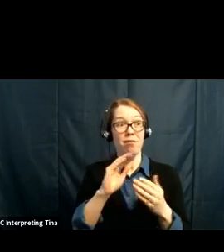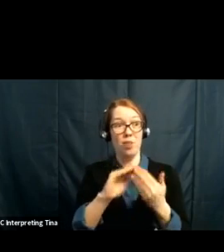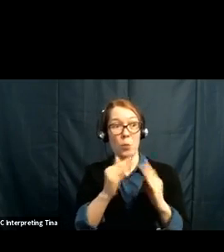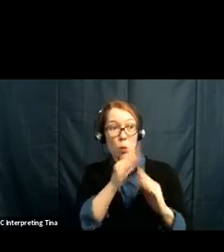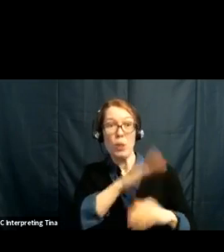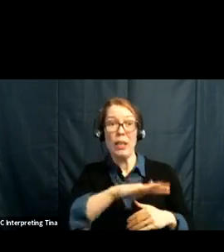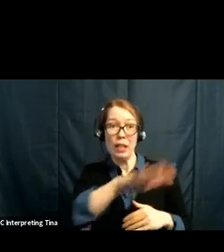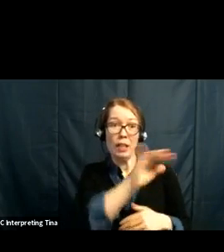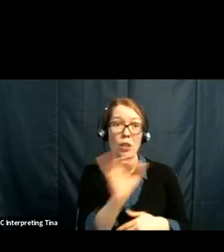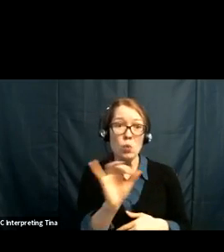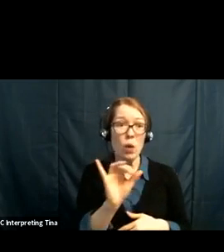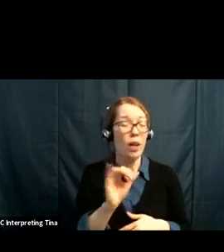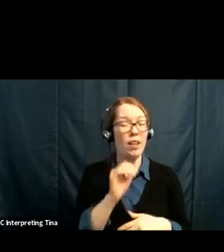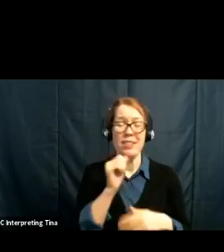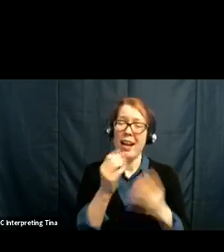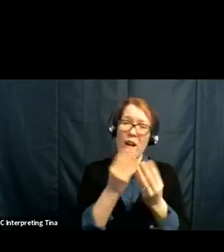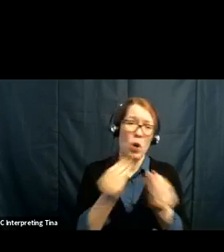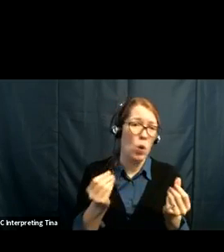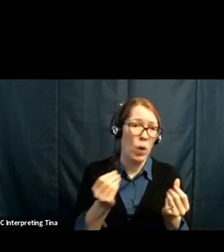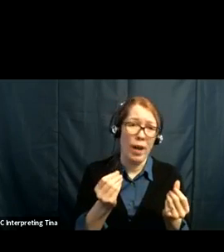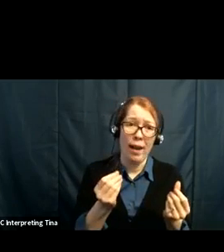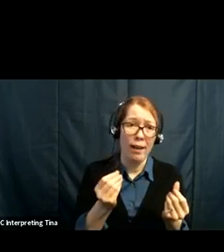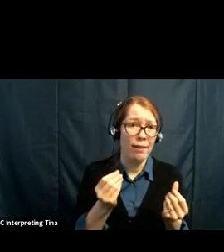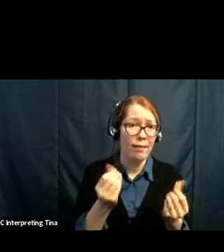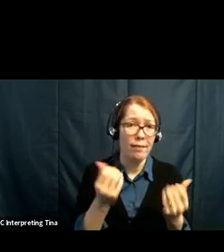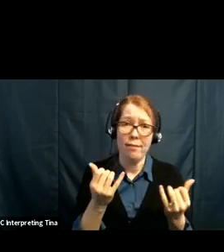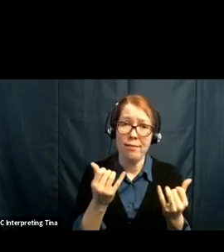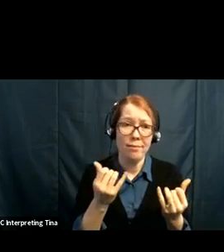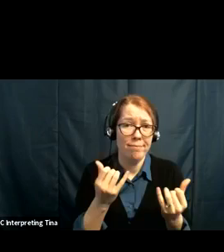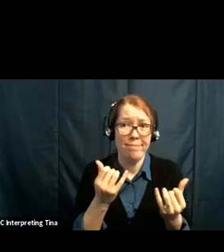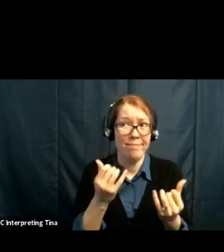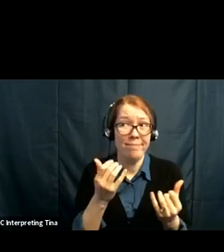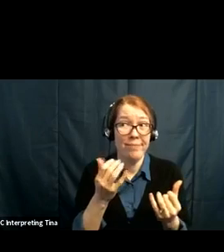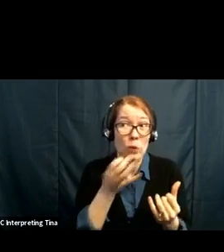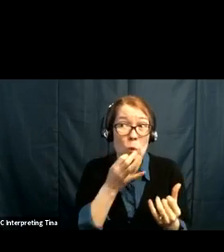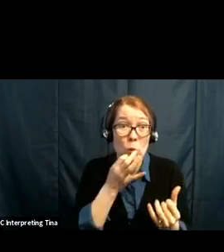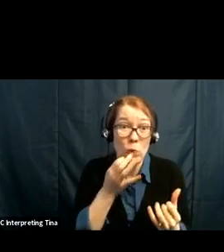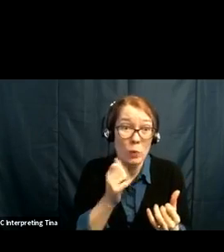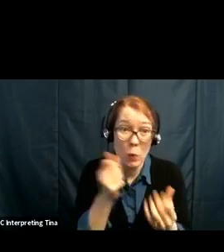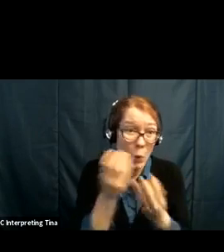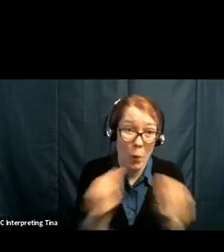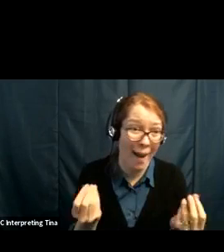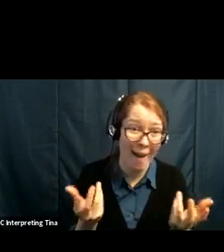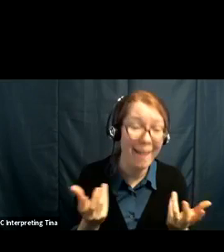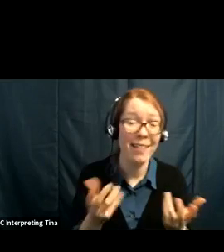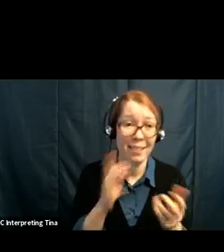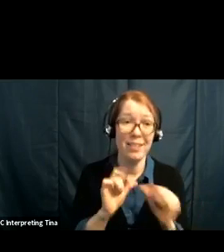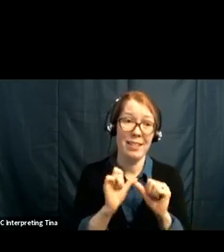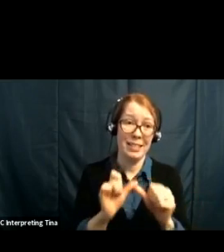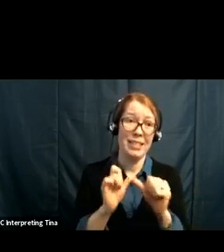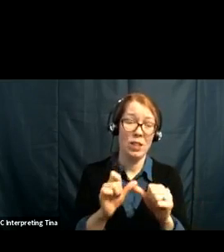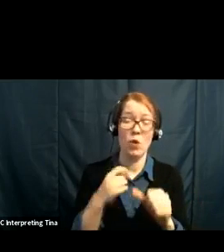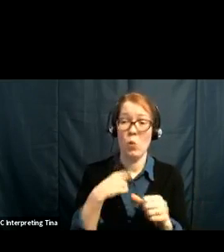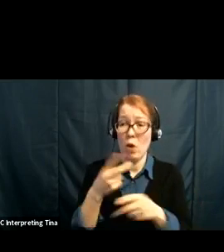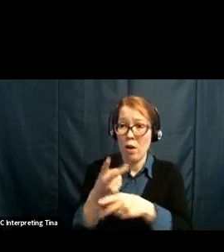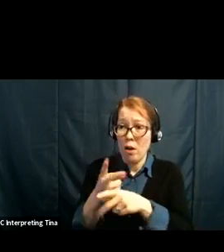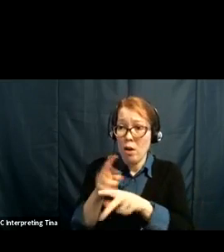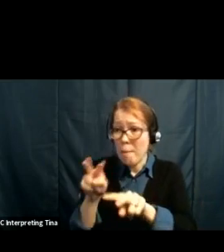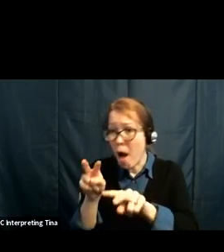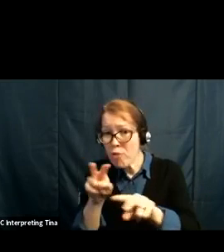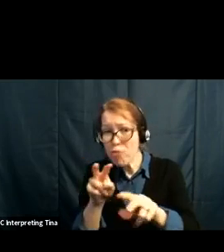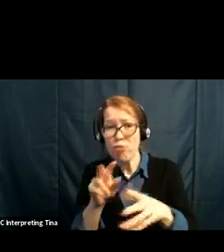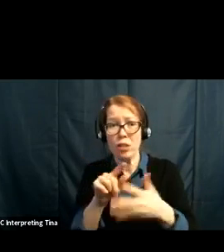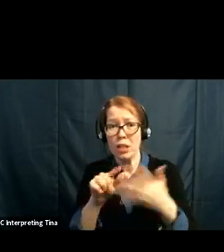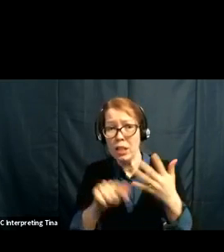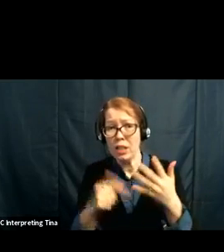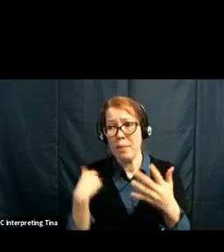away anytime soon. And the monitoring that we're doing right now and that what we've seen over the past few